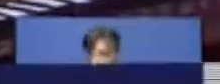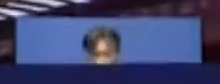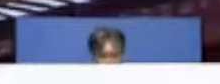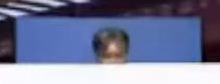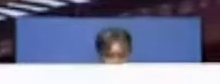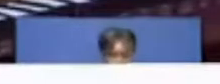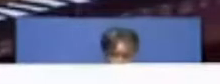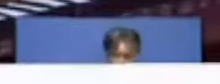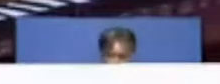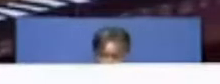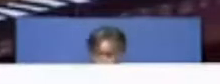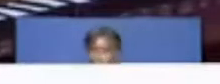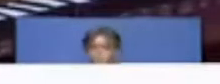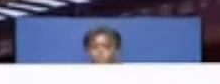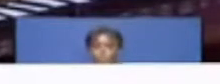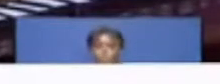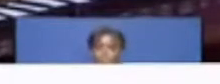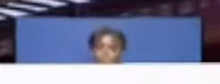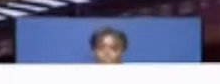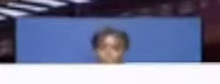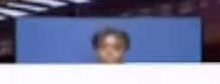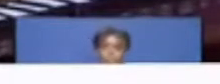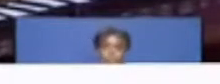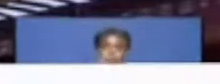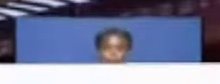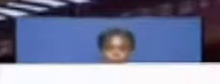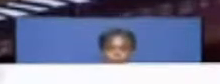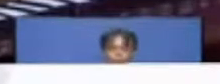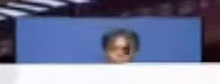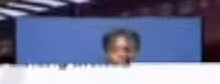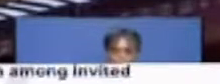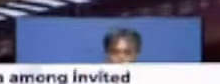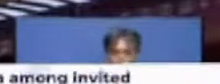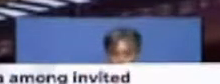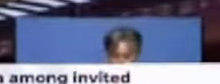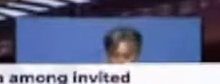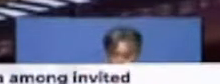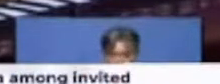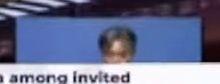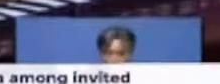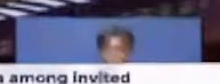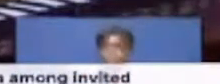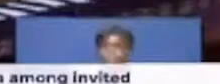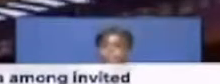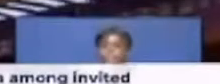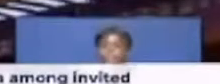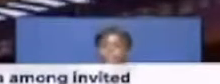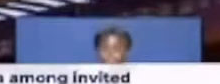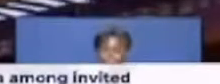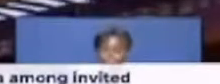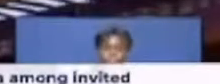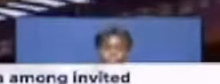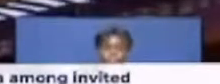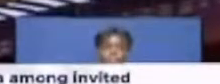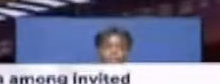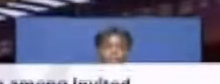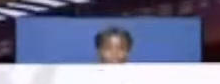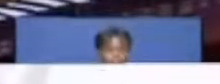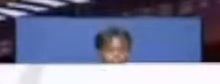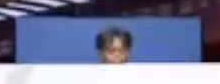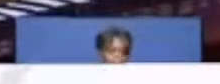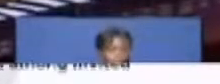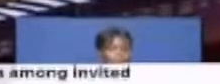service from the year 2013 to date. Similarly, over the last 8 years, we